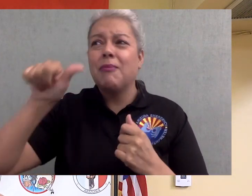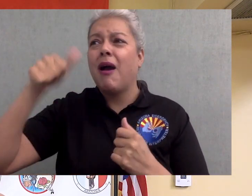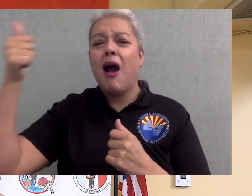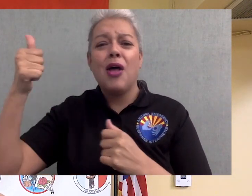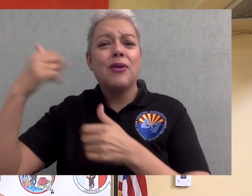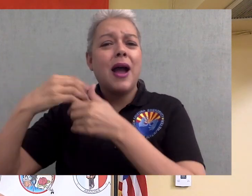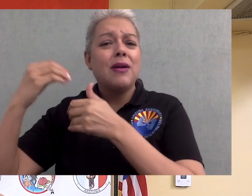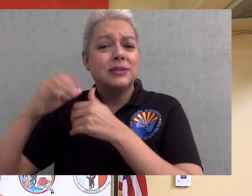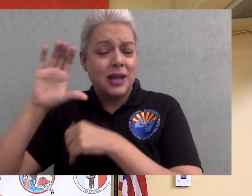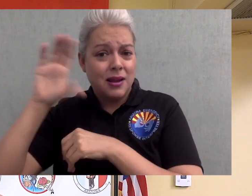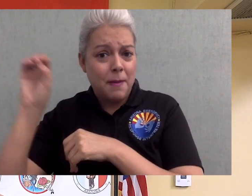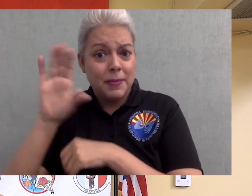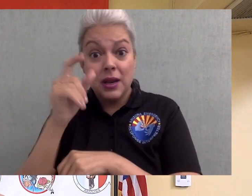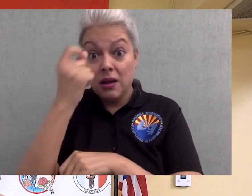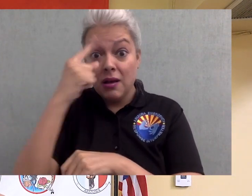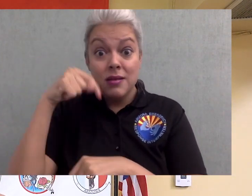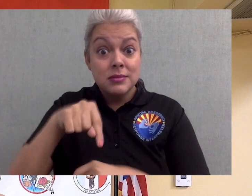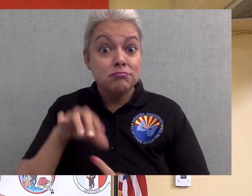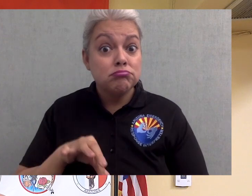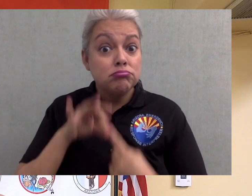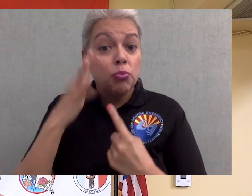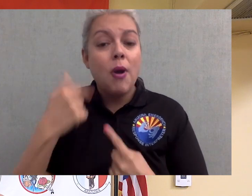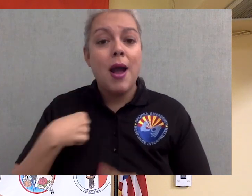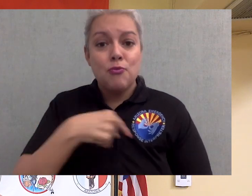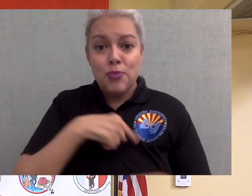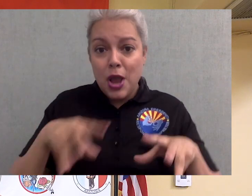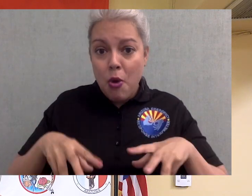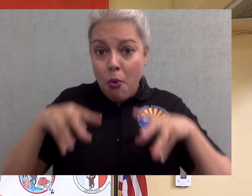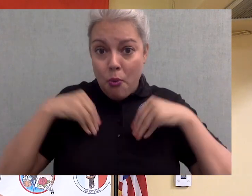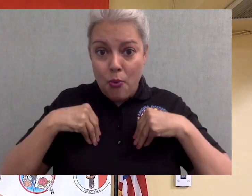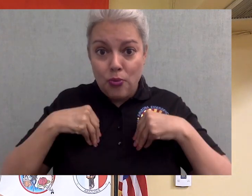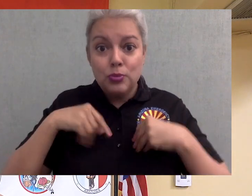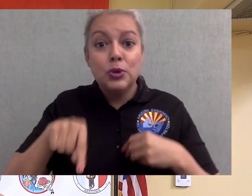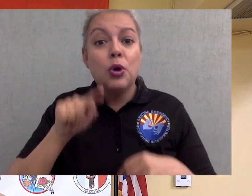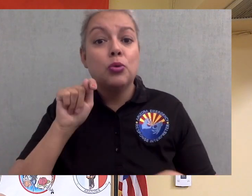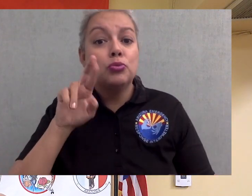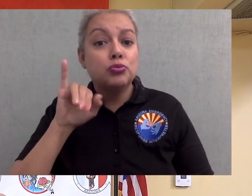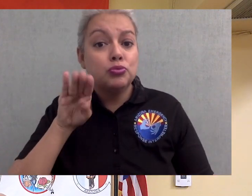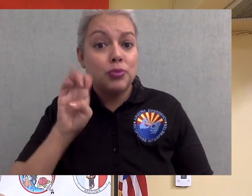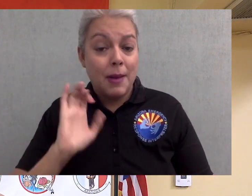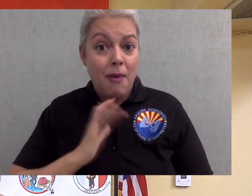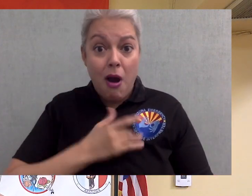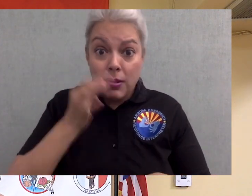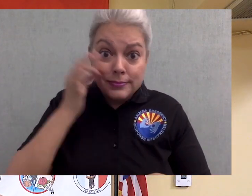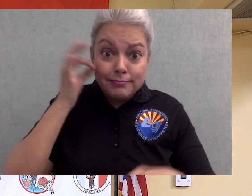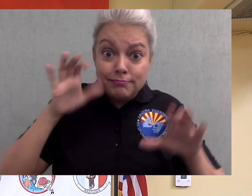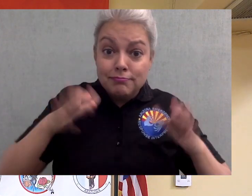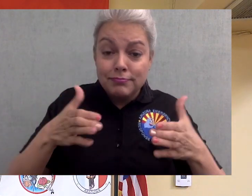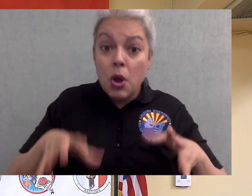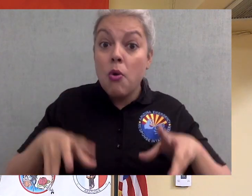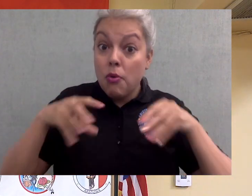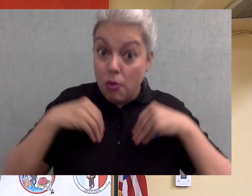that this is tribally owned. This is being implemented by the tribe and owned by the tribe and operated by the tribe.